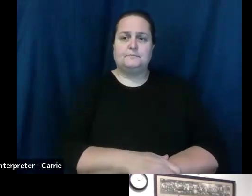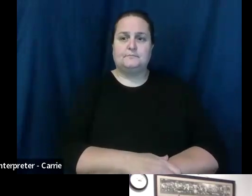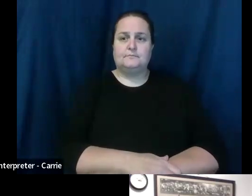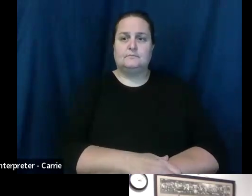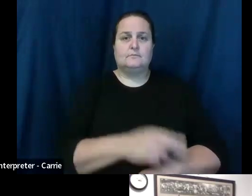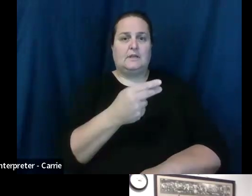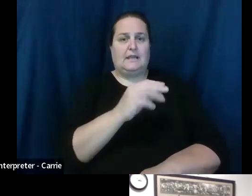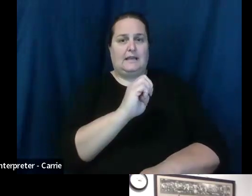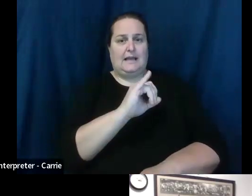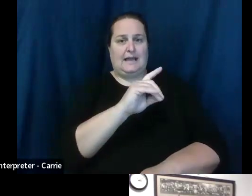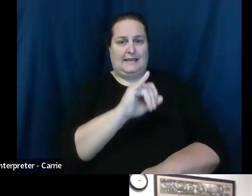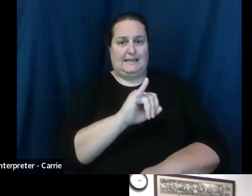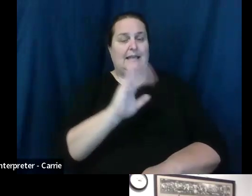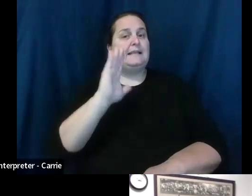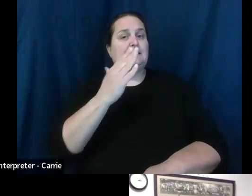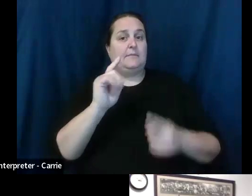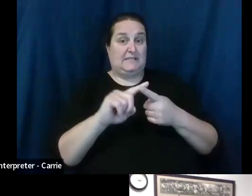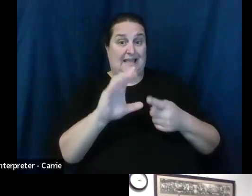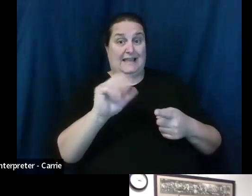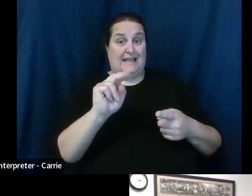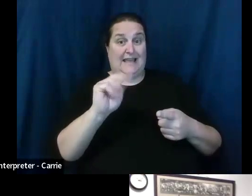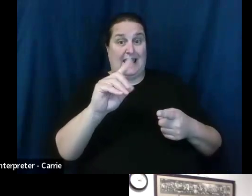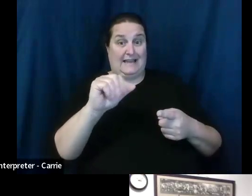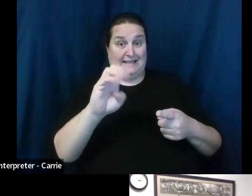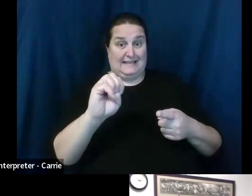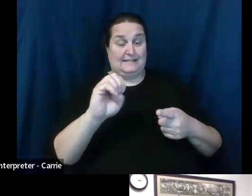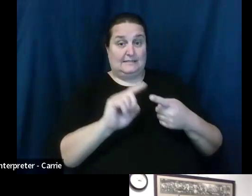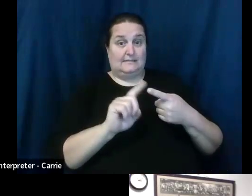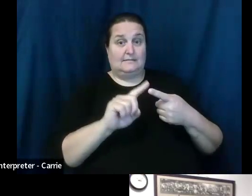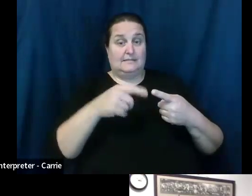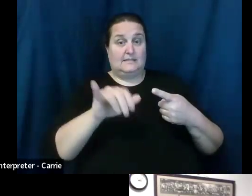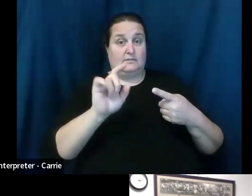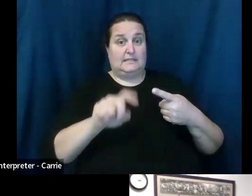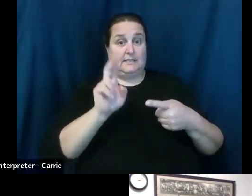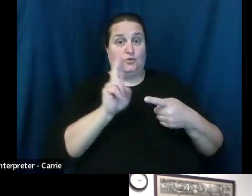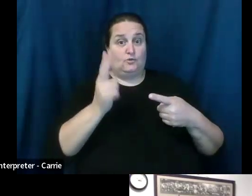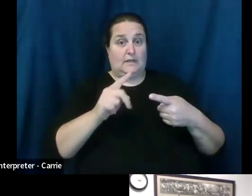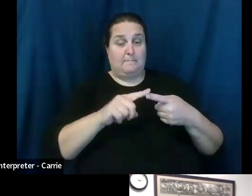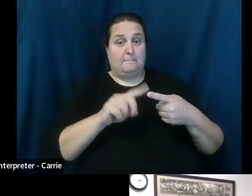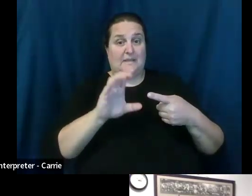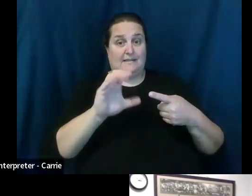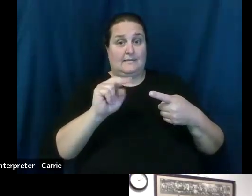So I think maybe just Candace needs her username. yeah. All right. Yep.